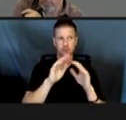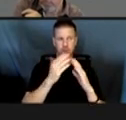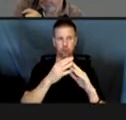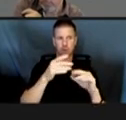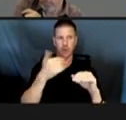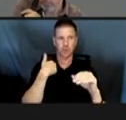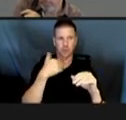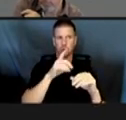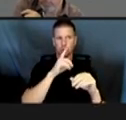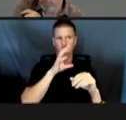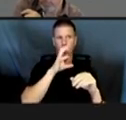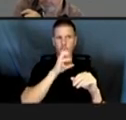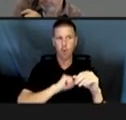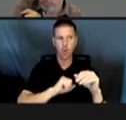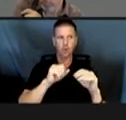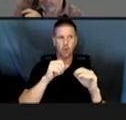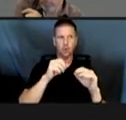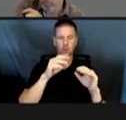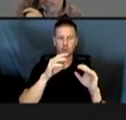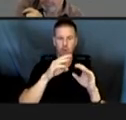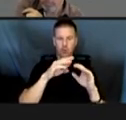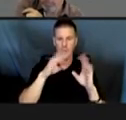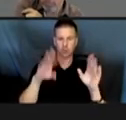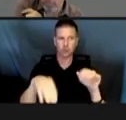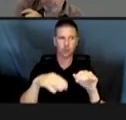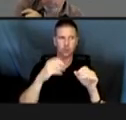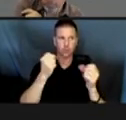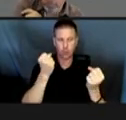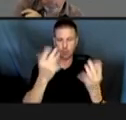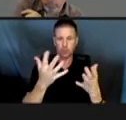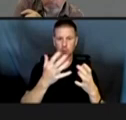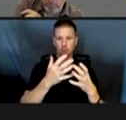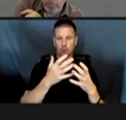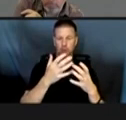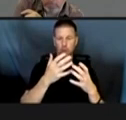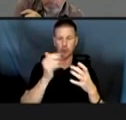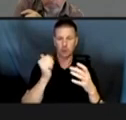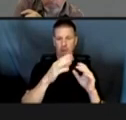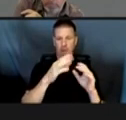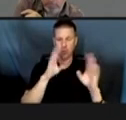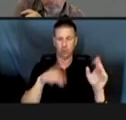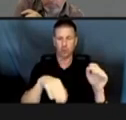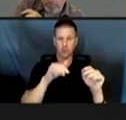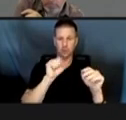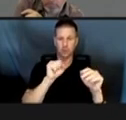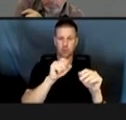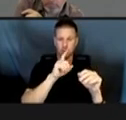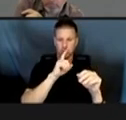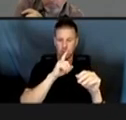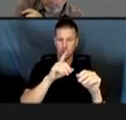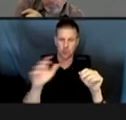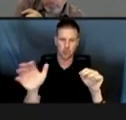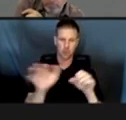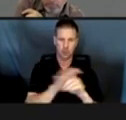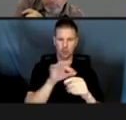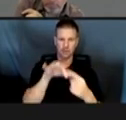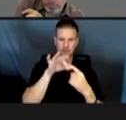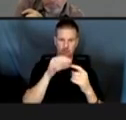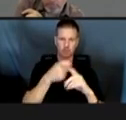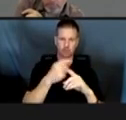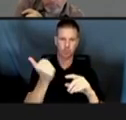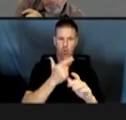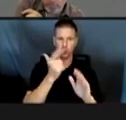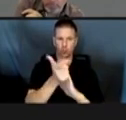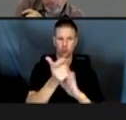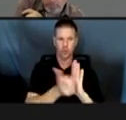extremely old housing in which so much, if not all of that housing, is utterly and completely exempt from all the laws